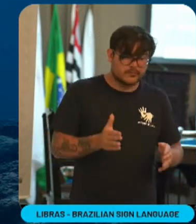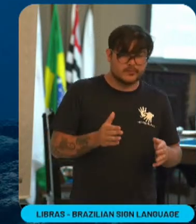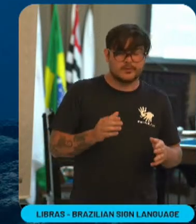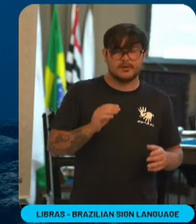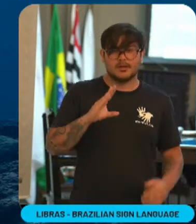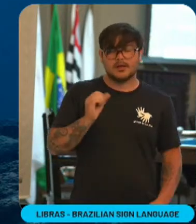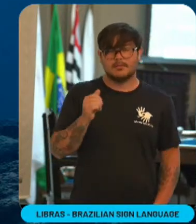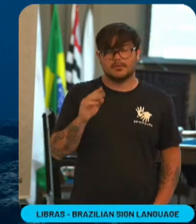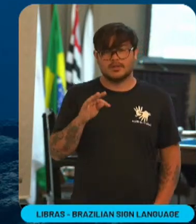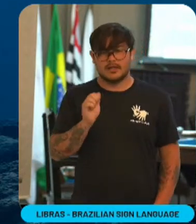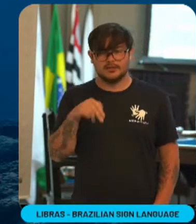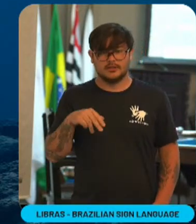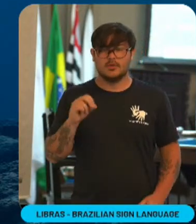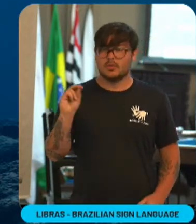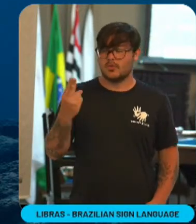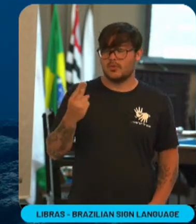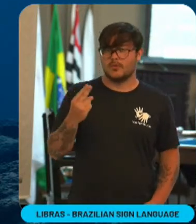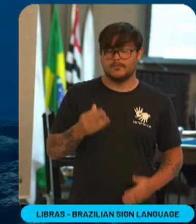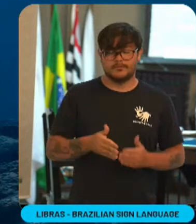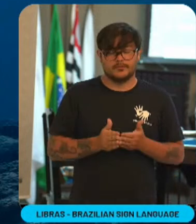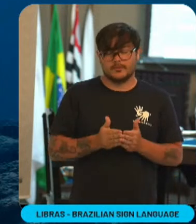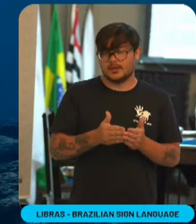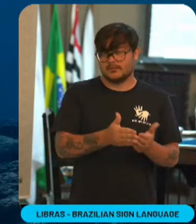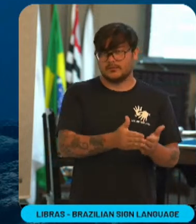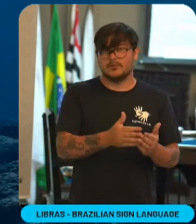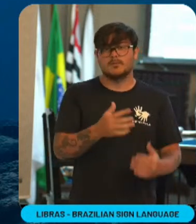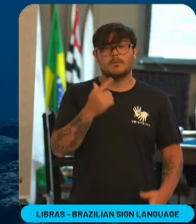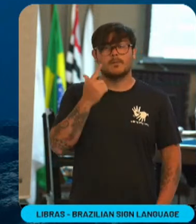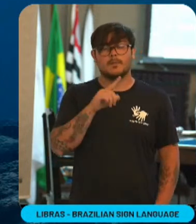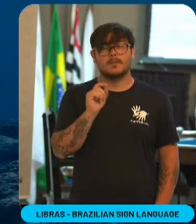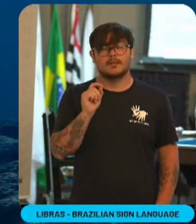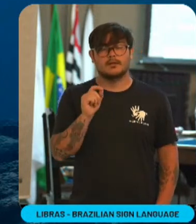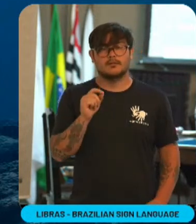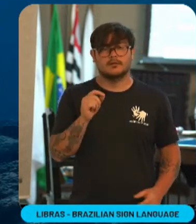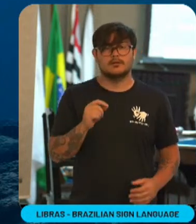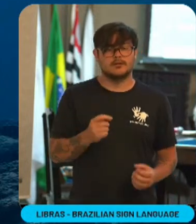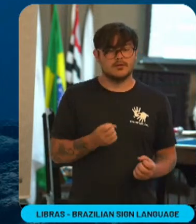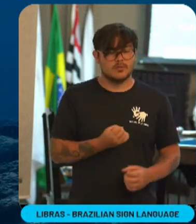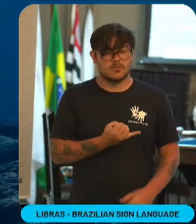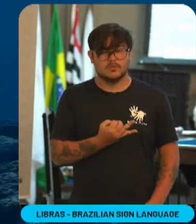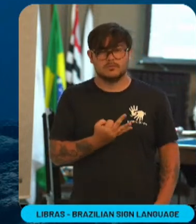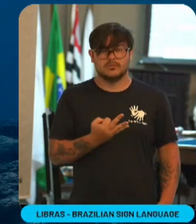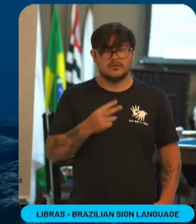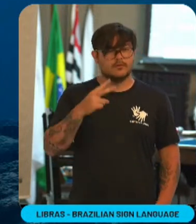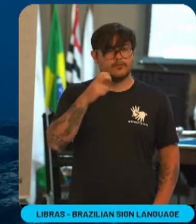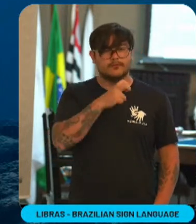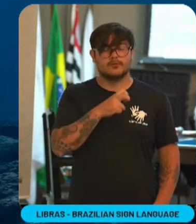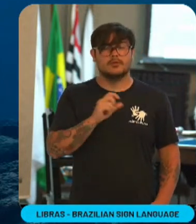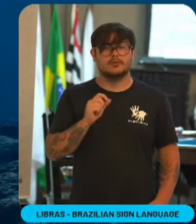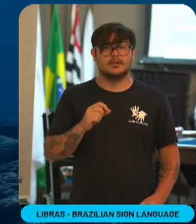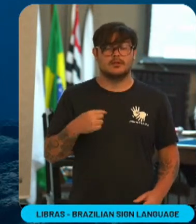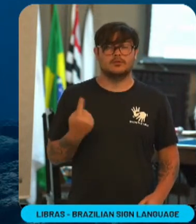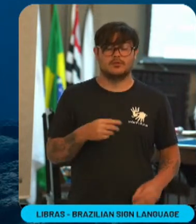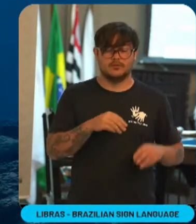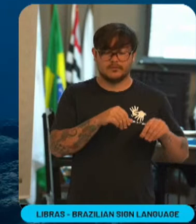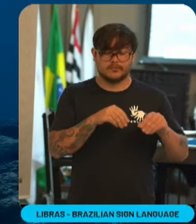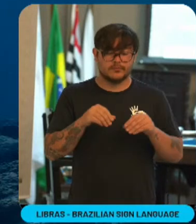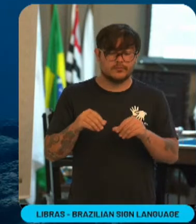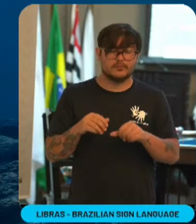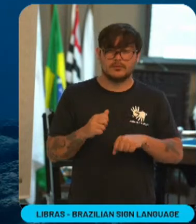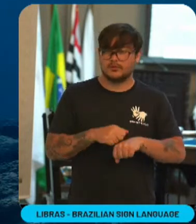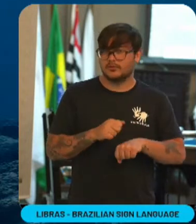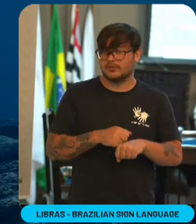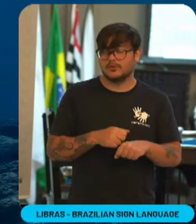in coast navigation or river navigation, we gain a scale, especially, well, for